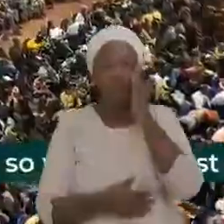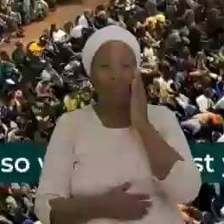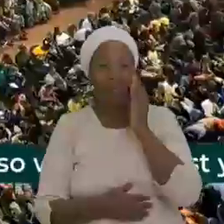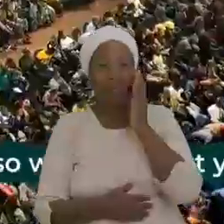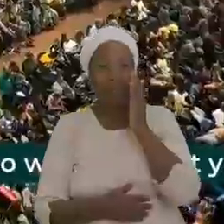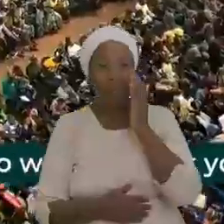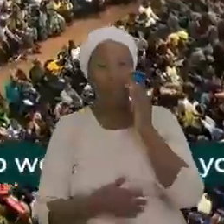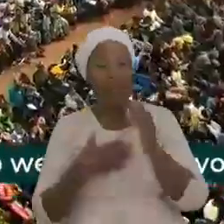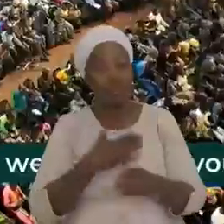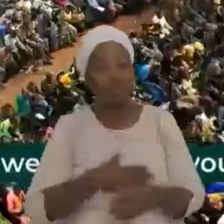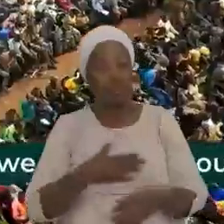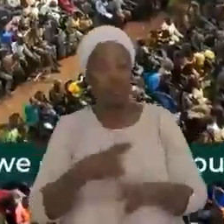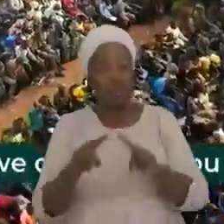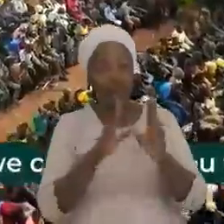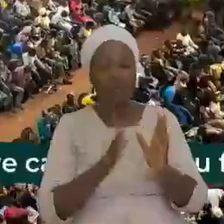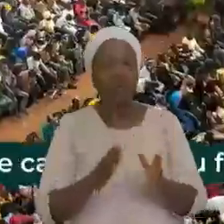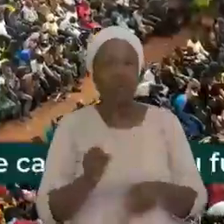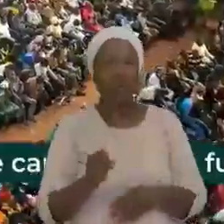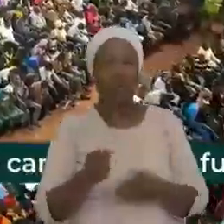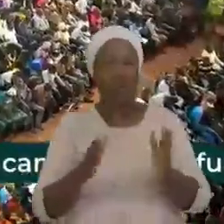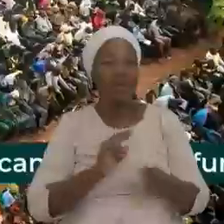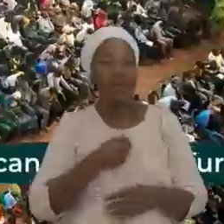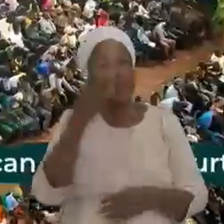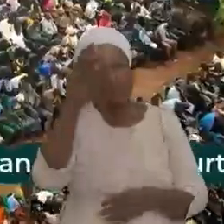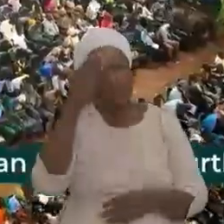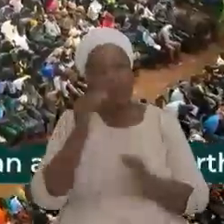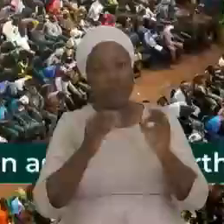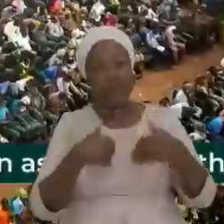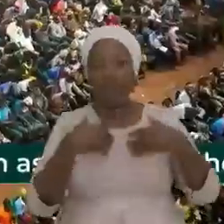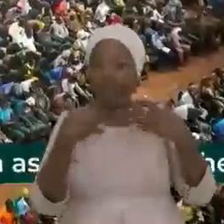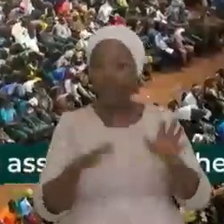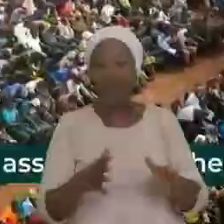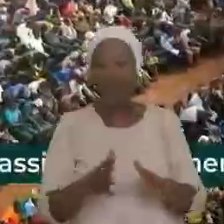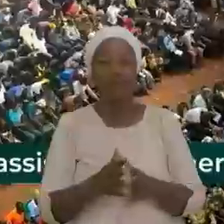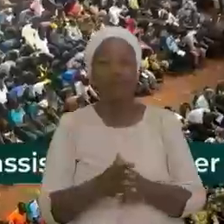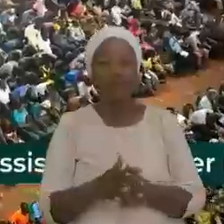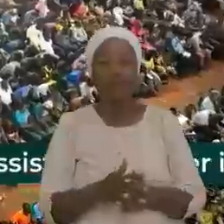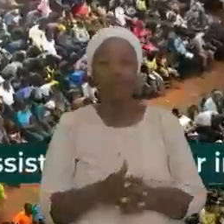Please, supervisors, let us know if you are finished.